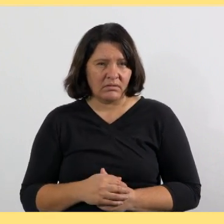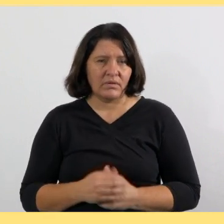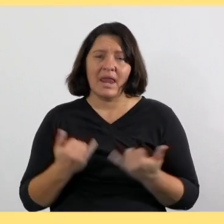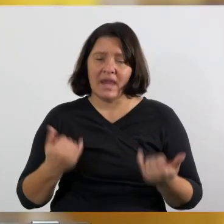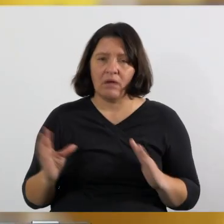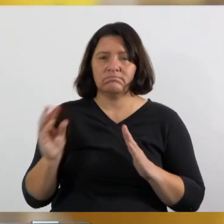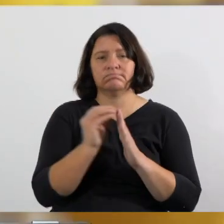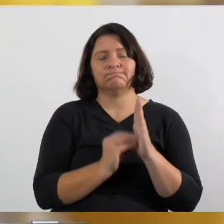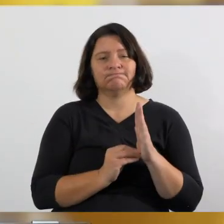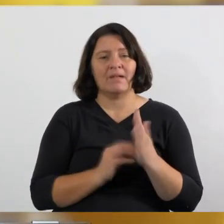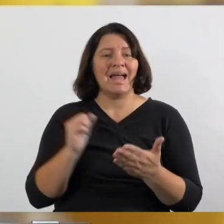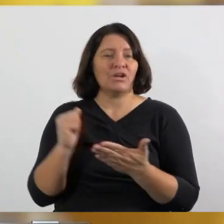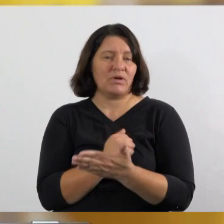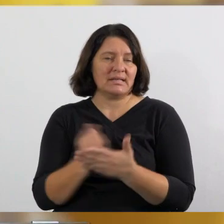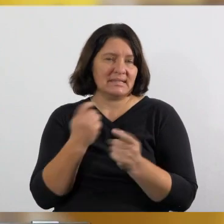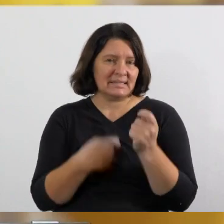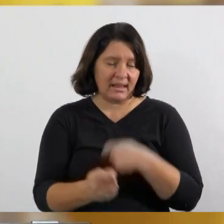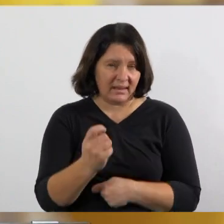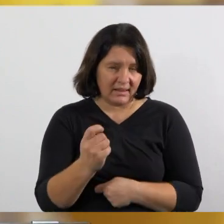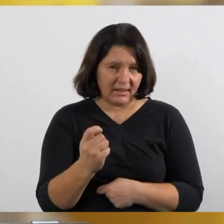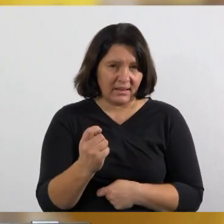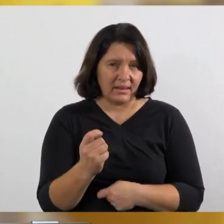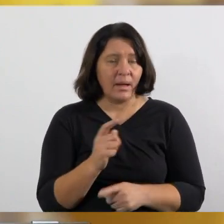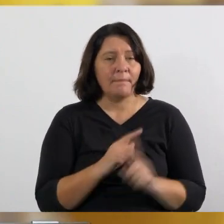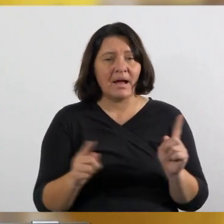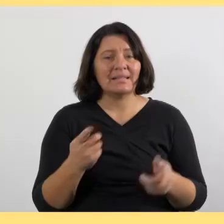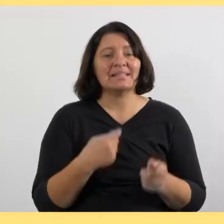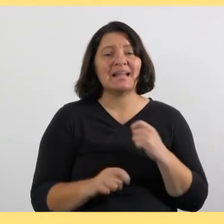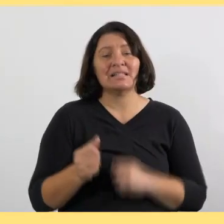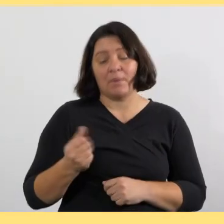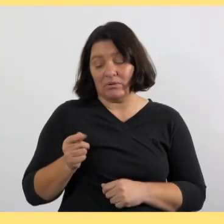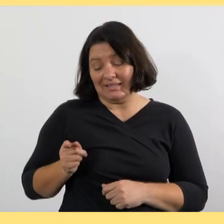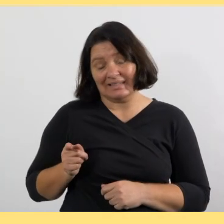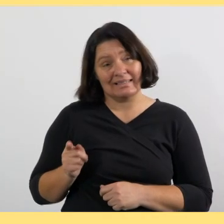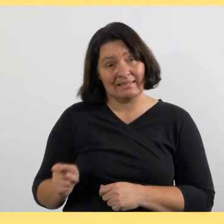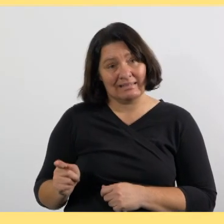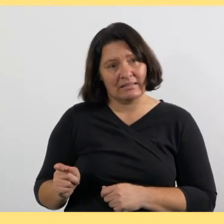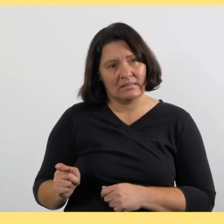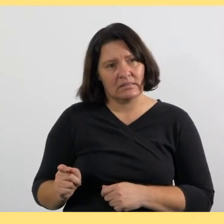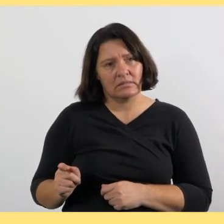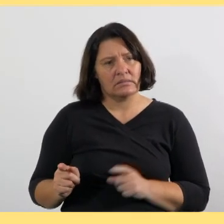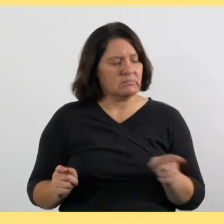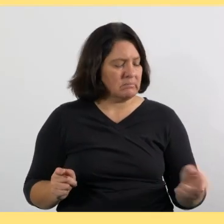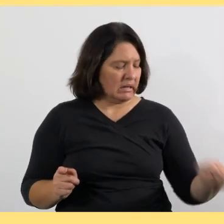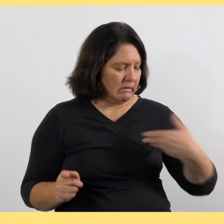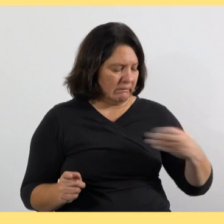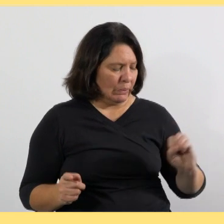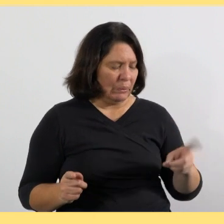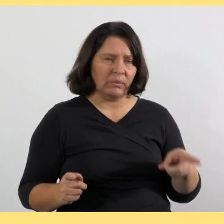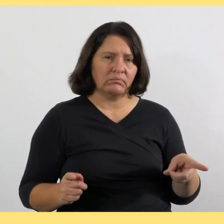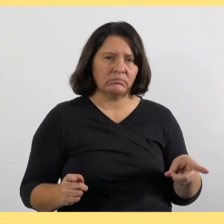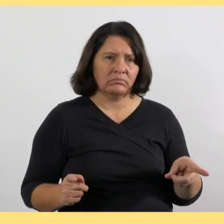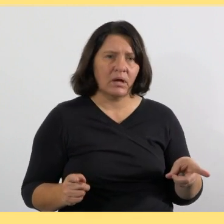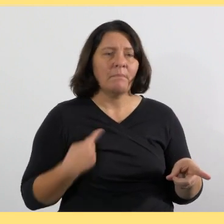journal, this is where we record our credit sales. However, the sales amount in this particular question was not